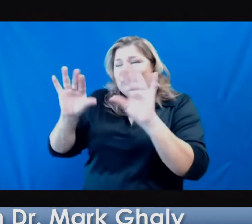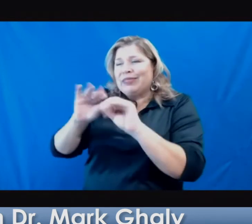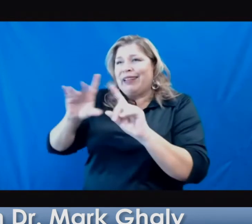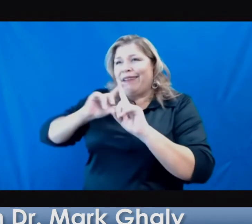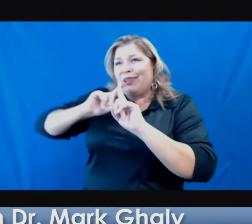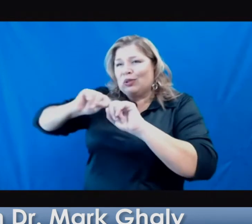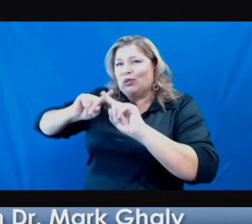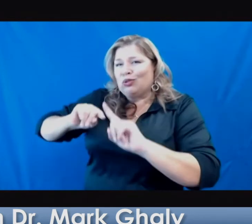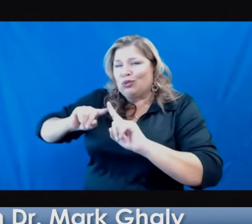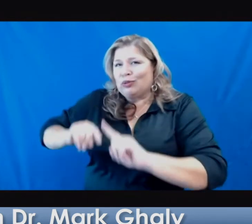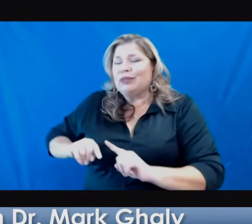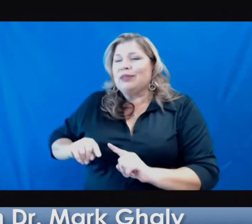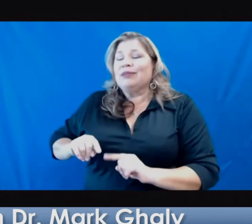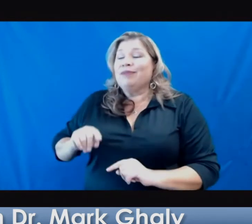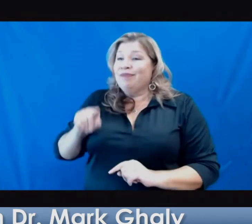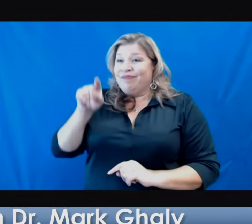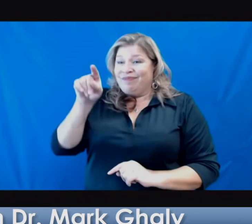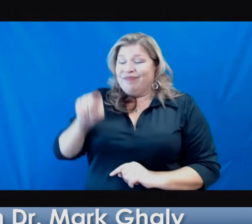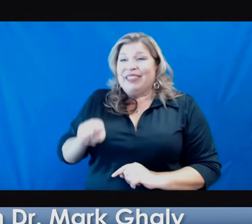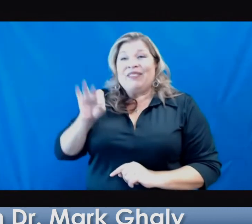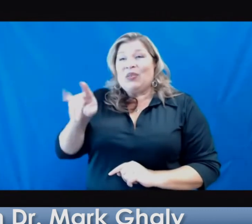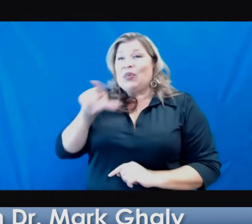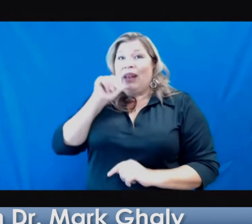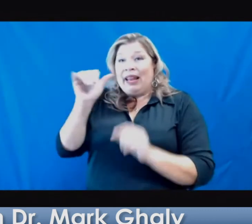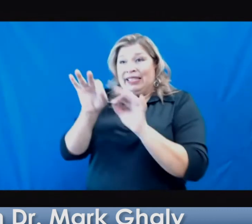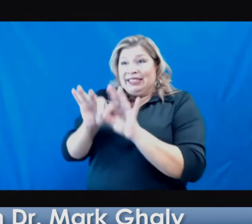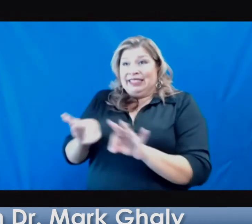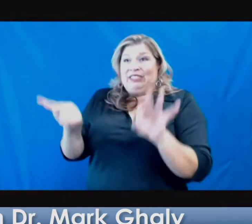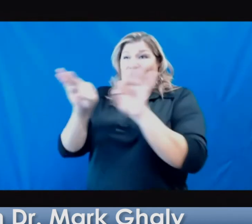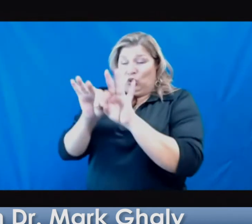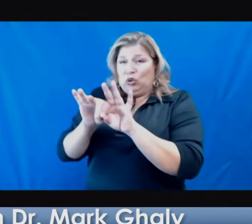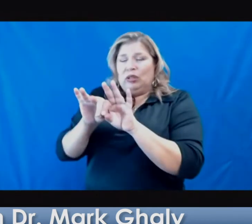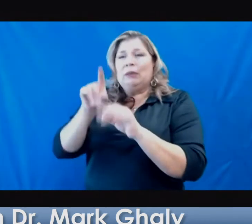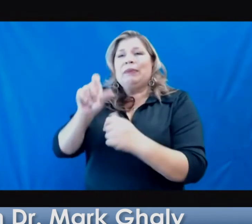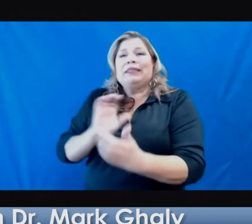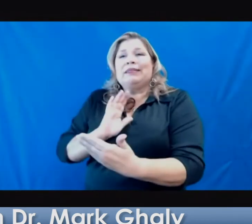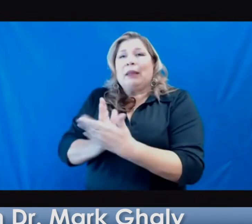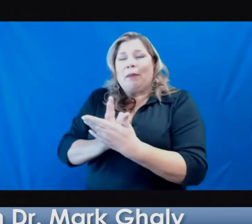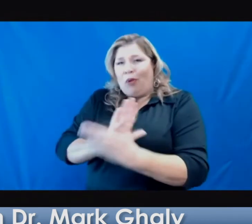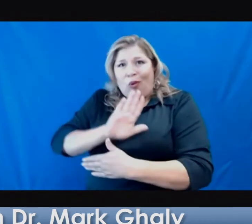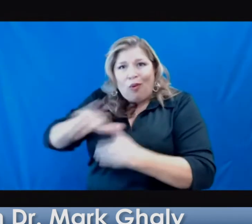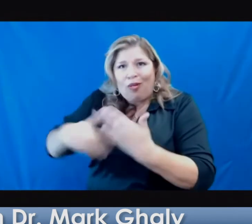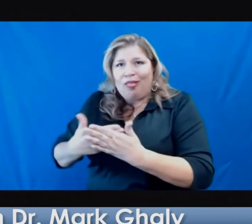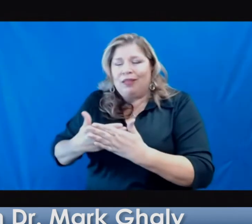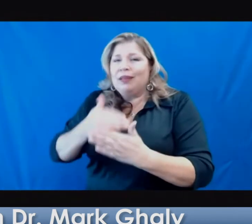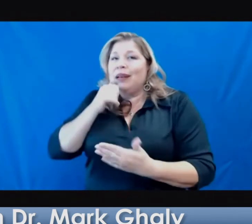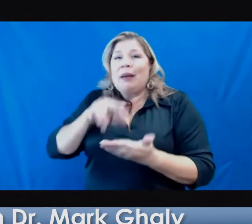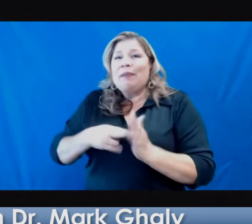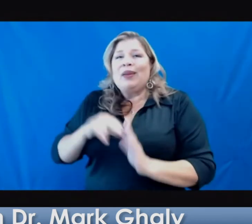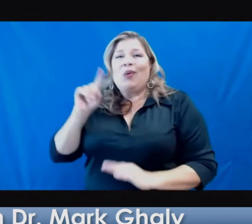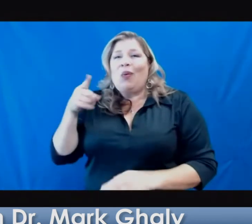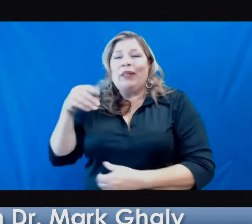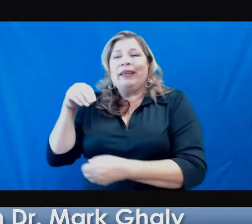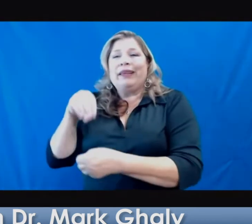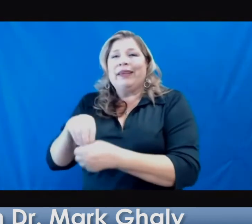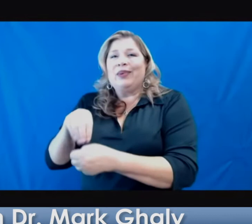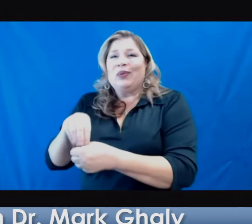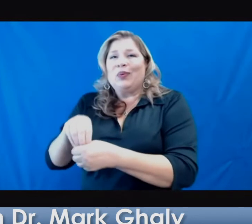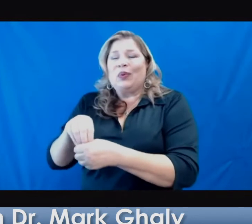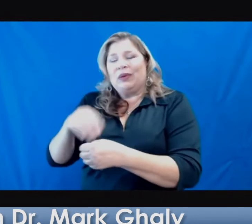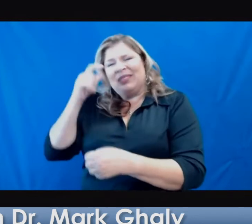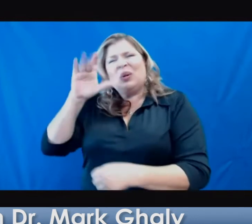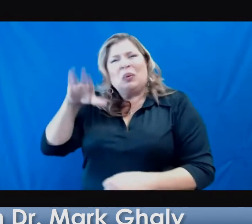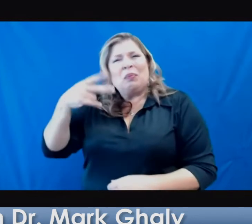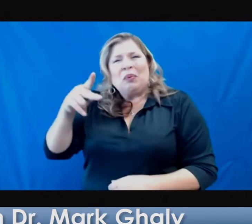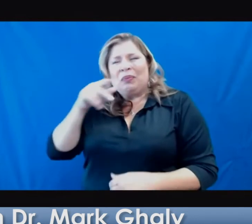They are requested to stop all operations, not just indoor operations, because frankly, in purple tier, there isn't indoor